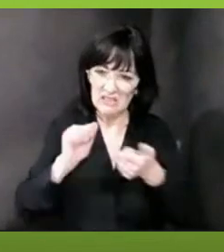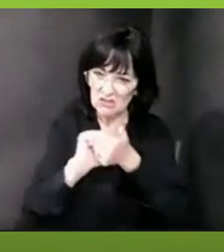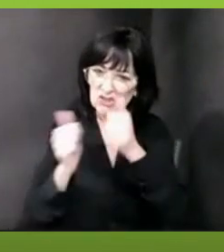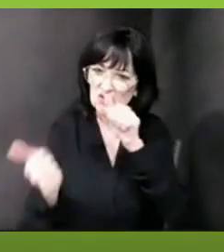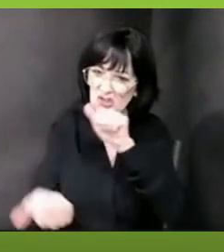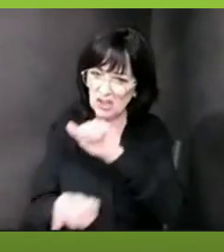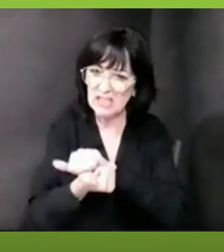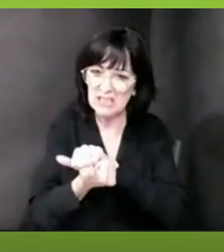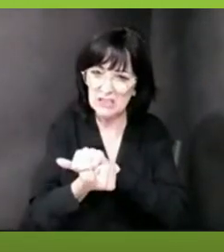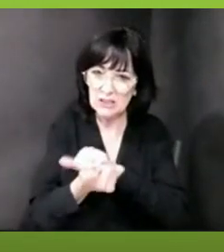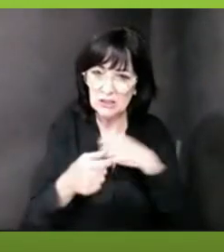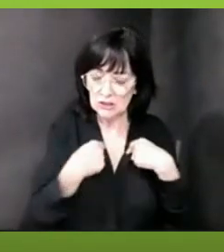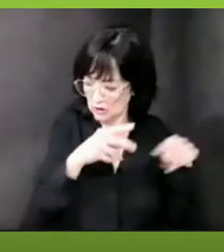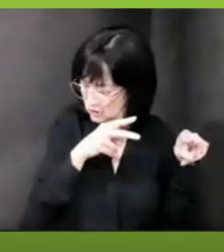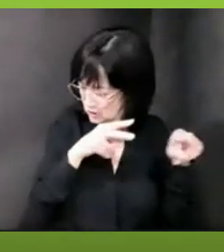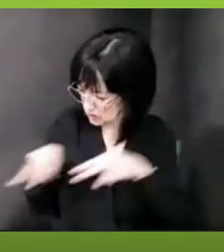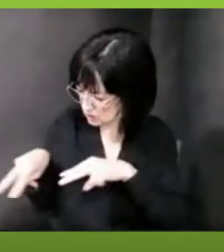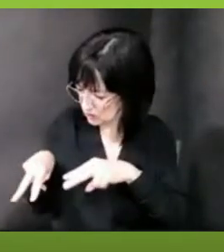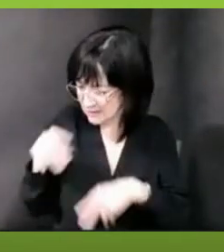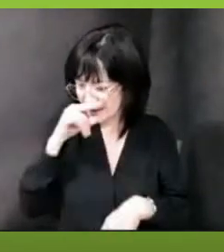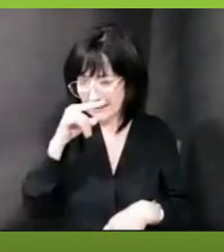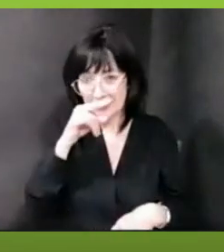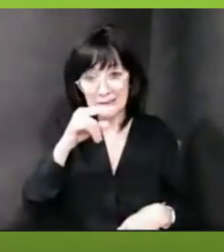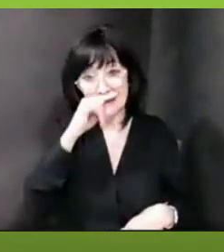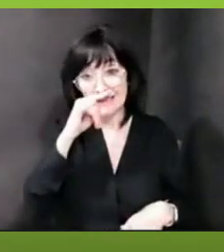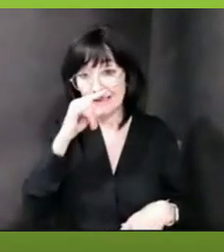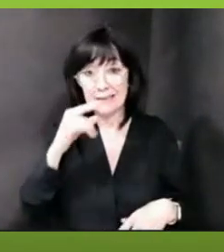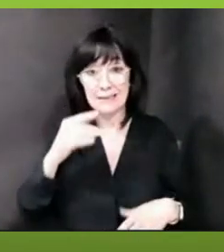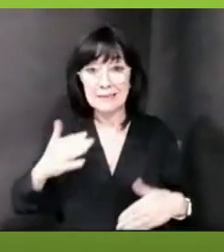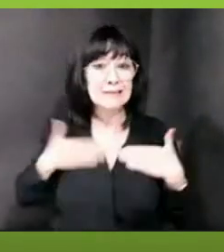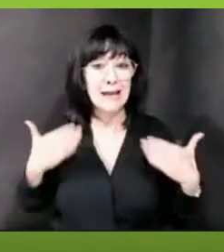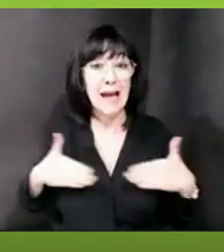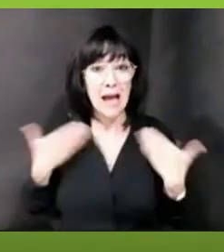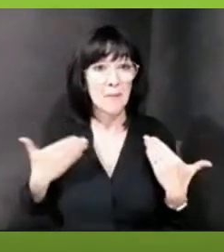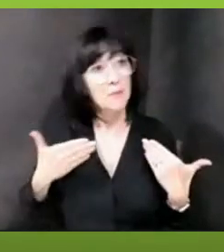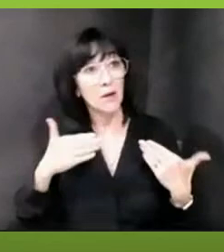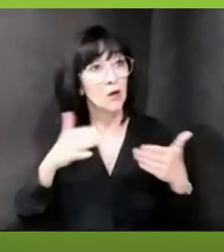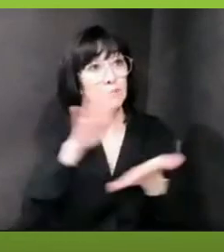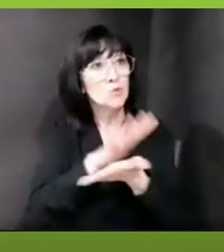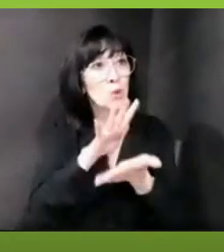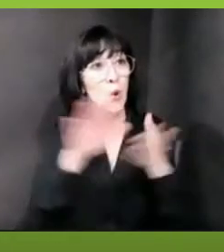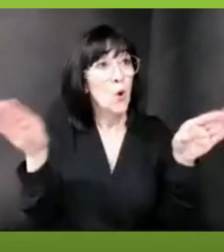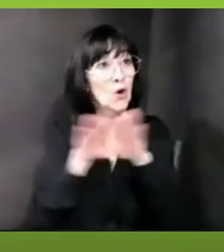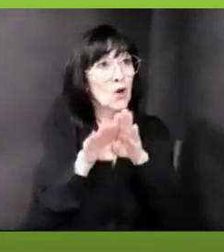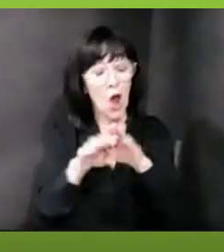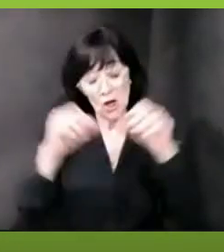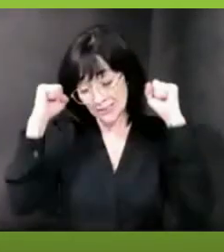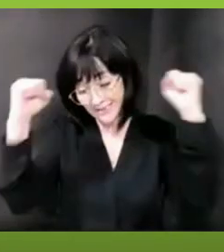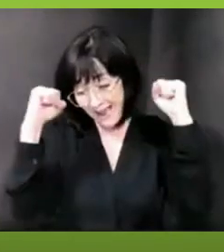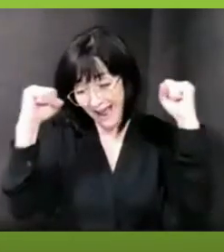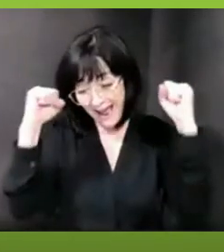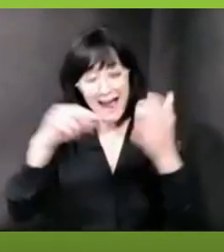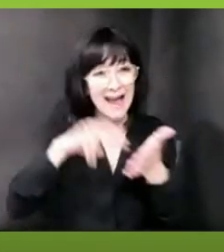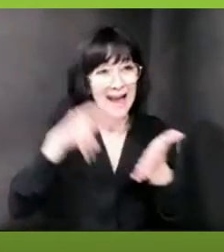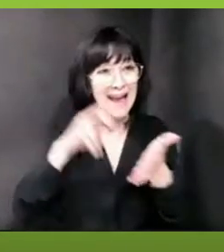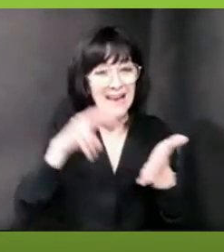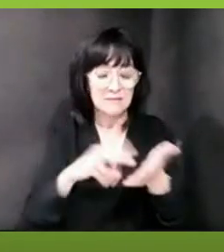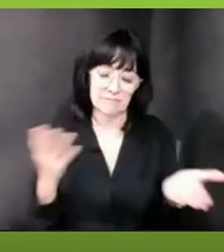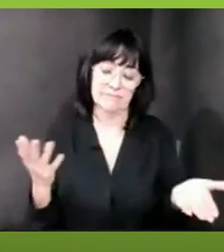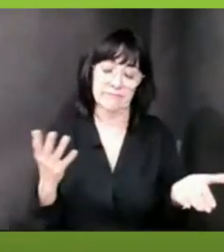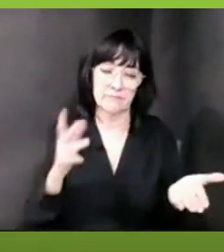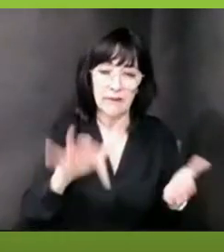But then I looked at my kids and they were happy. Of course they were happy because they don't have to go to school, right? But, it was March. It's almost close to spring